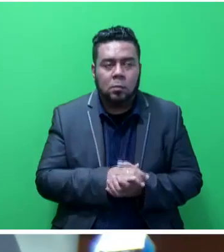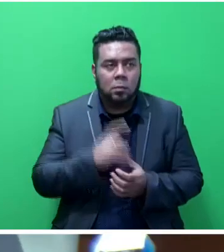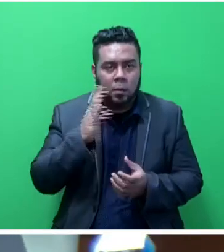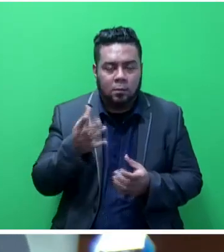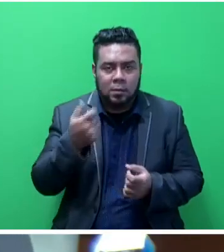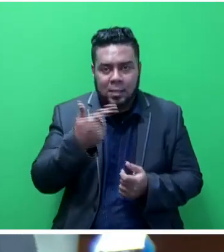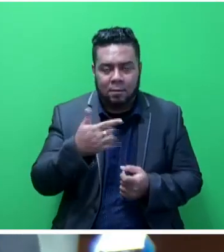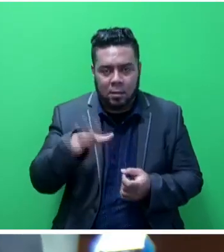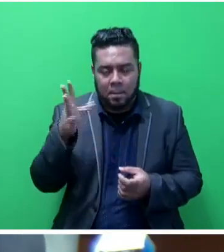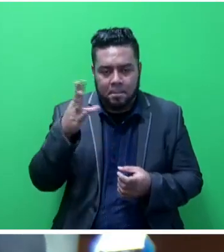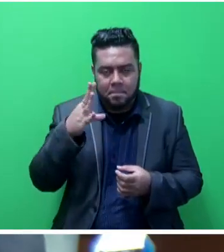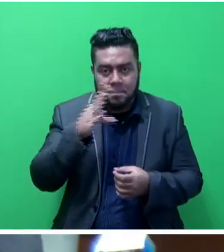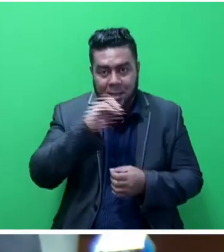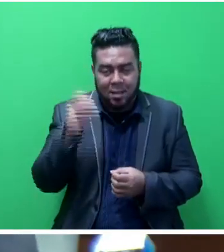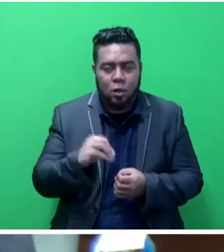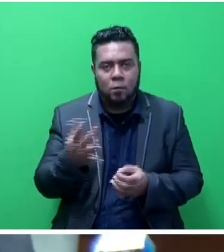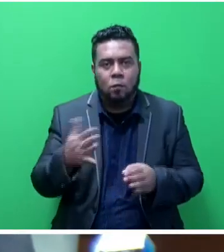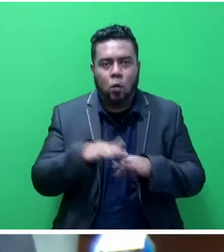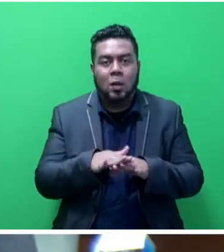7% of the overall GDP.